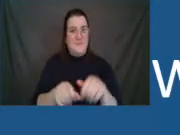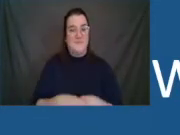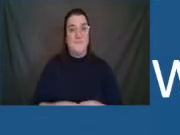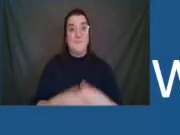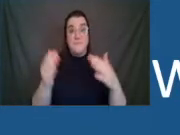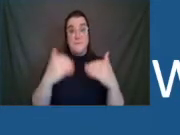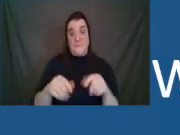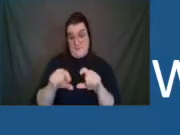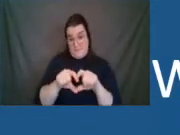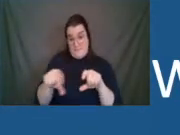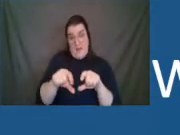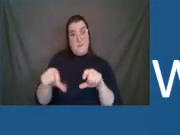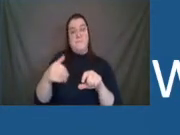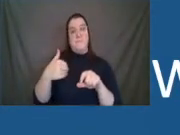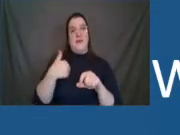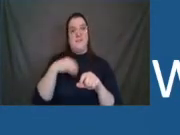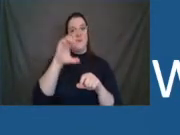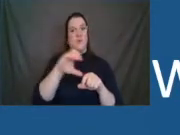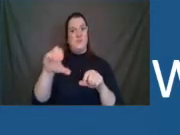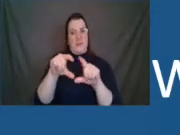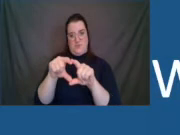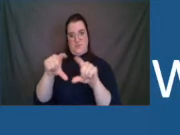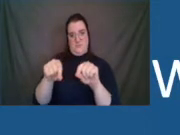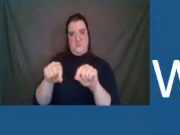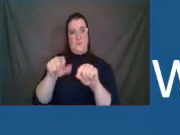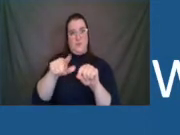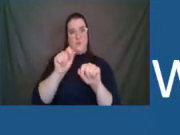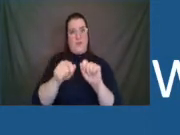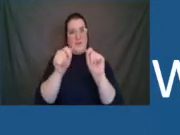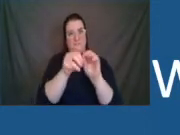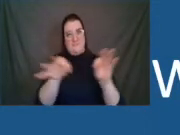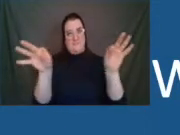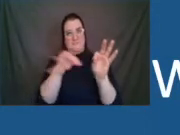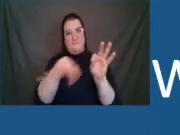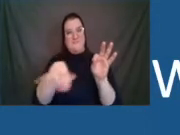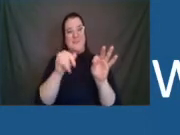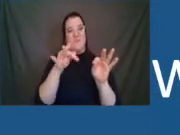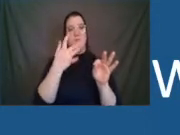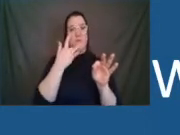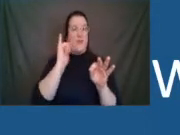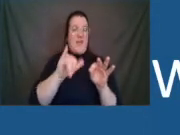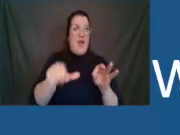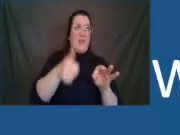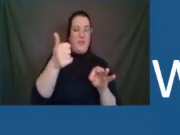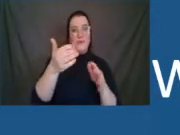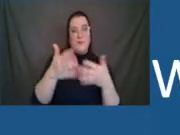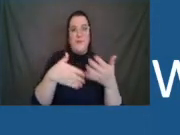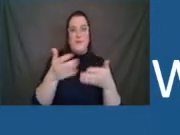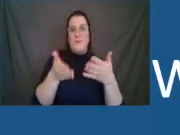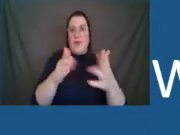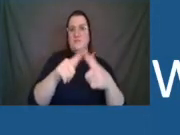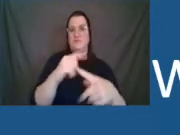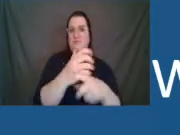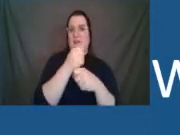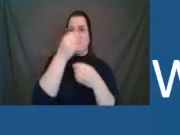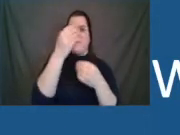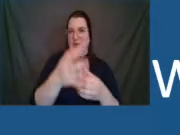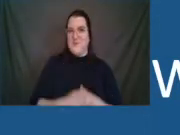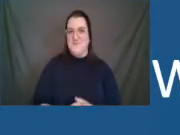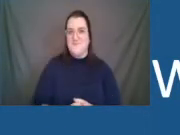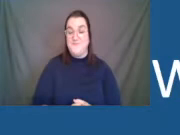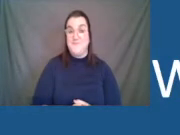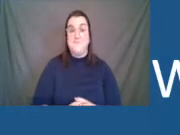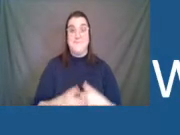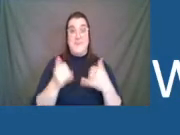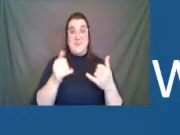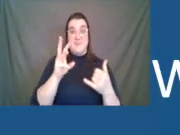bigger. Also know that we have a closed captioning button on the bar if you prefer that other type of means